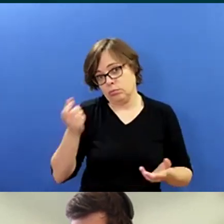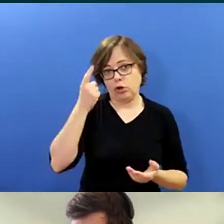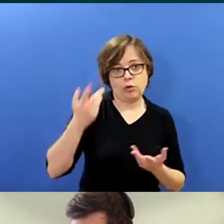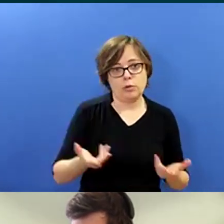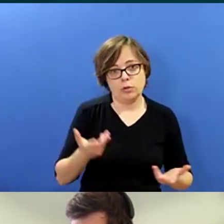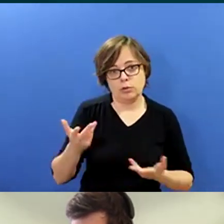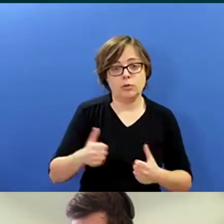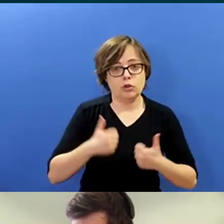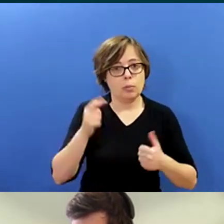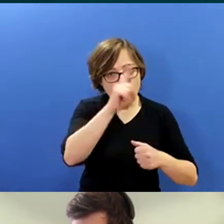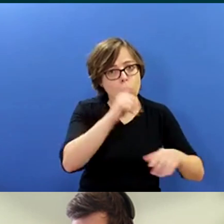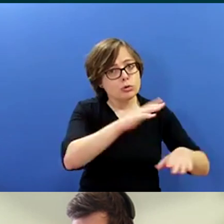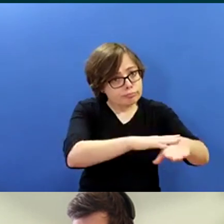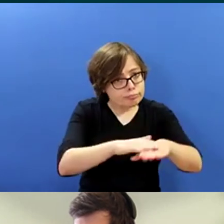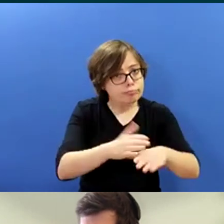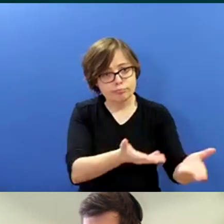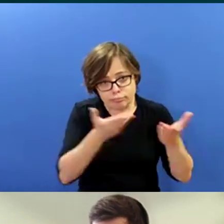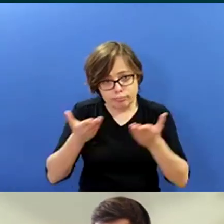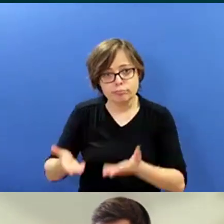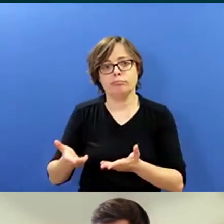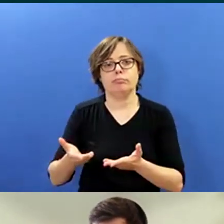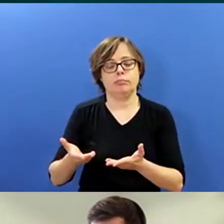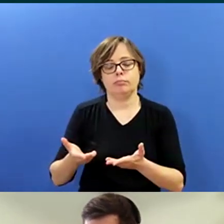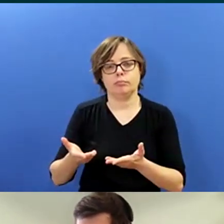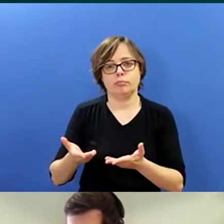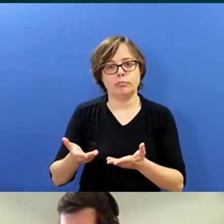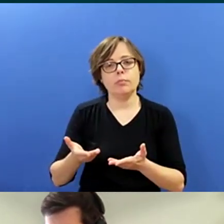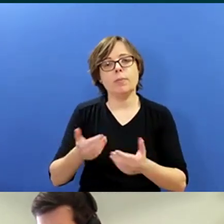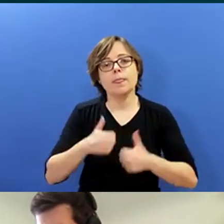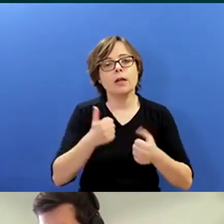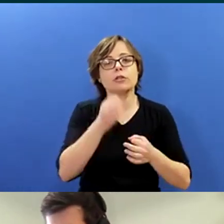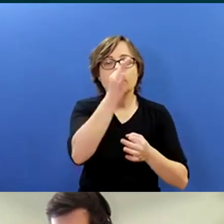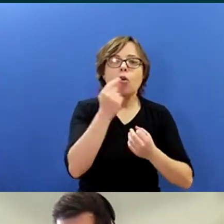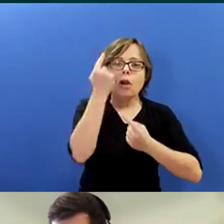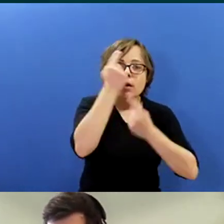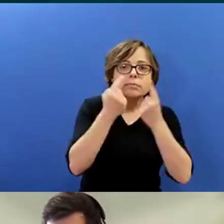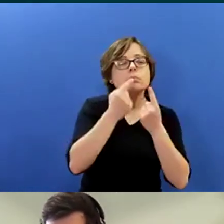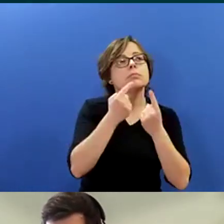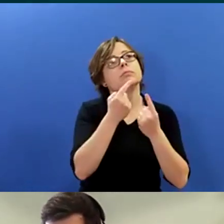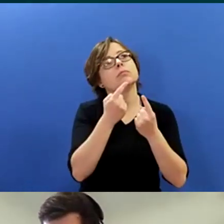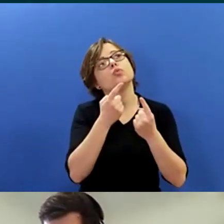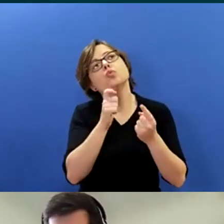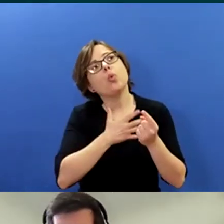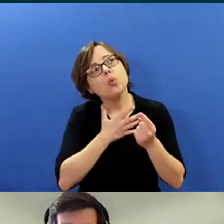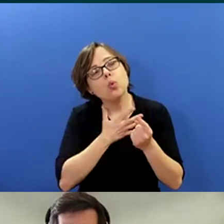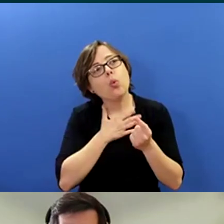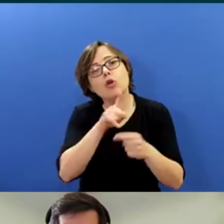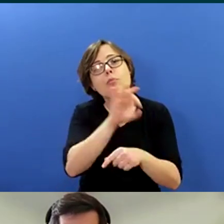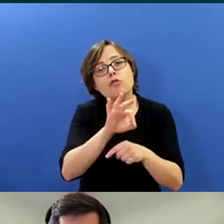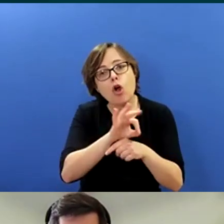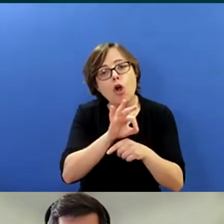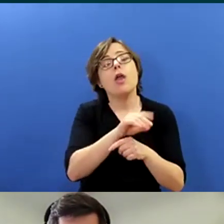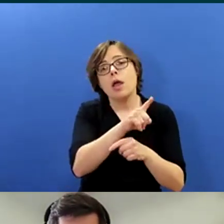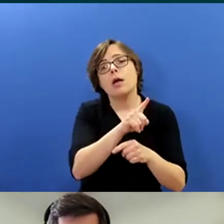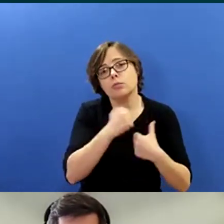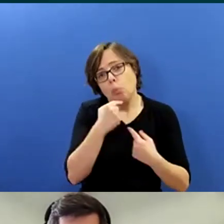contribute more deeply regarding a certain project activity. So yeah, it